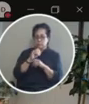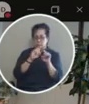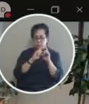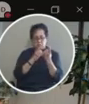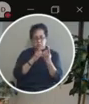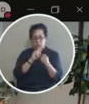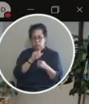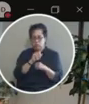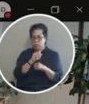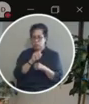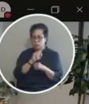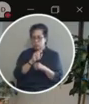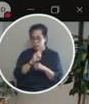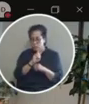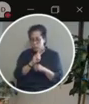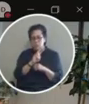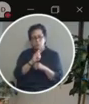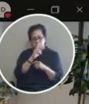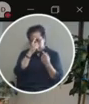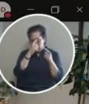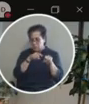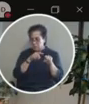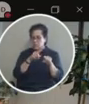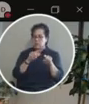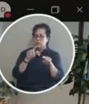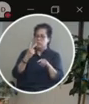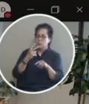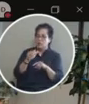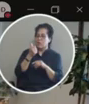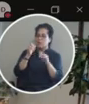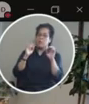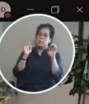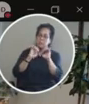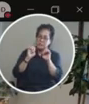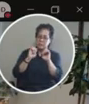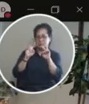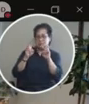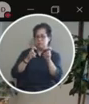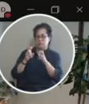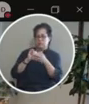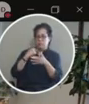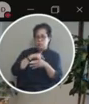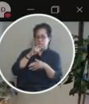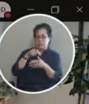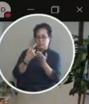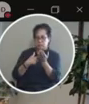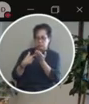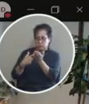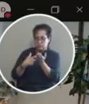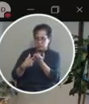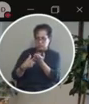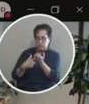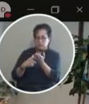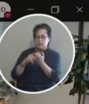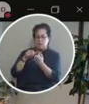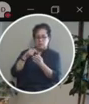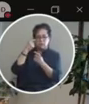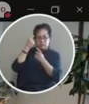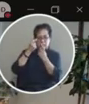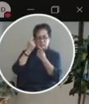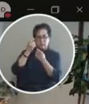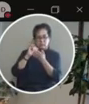too many other issues and two other emergency issues that we need to look at. And we need to take into